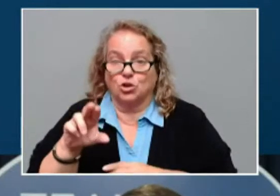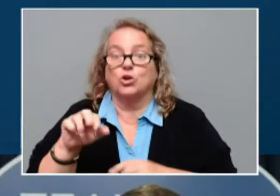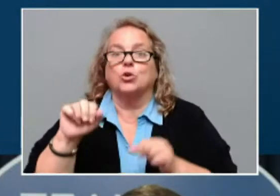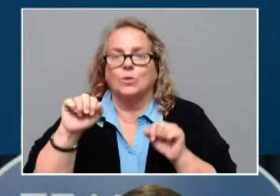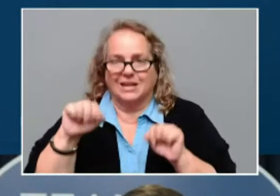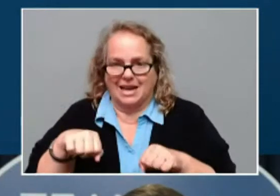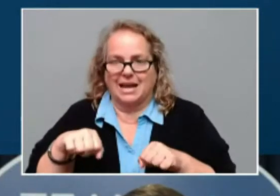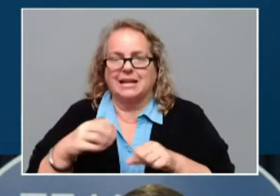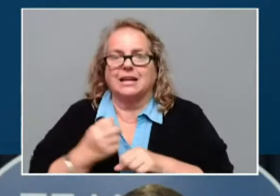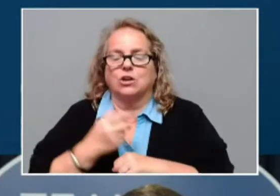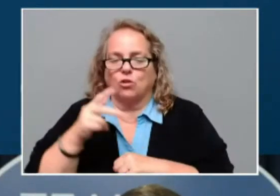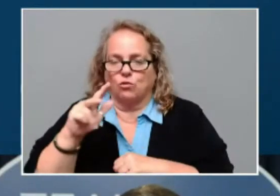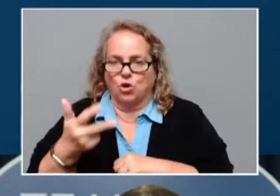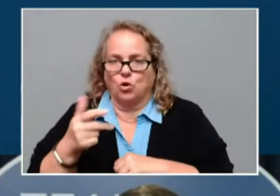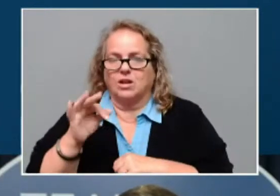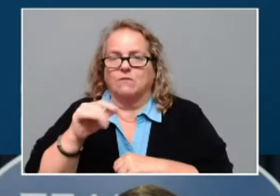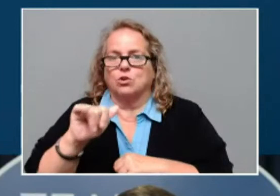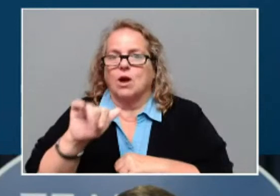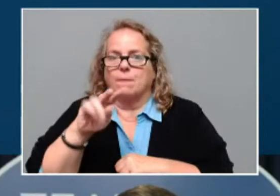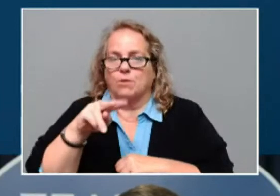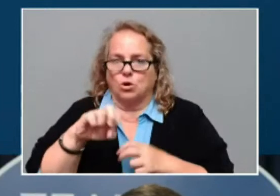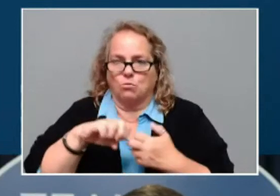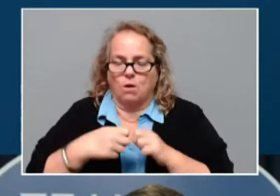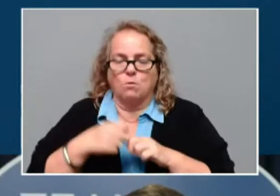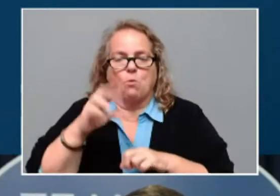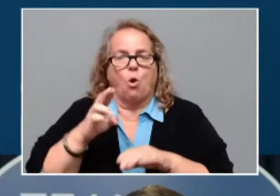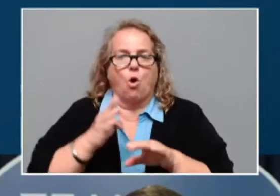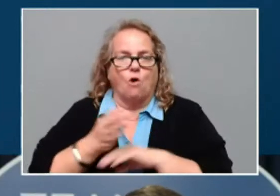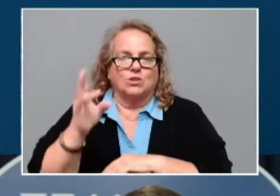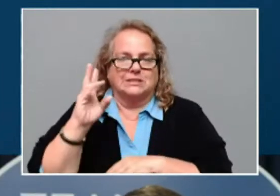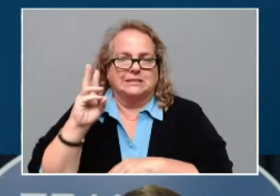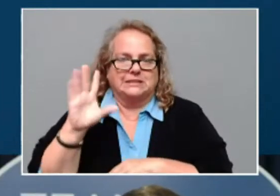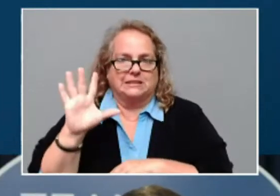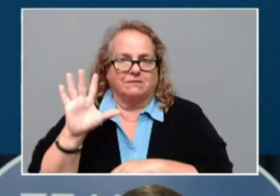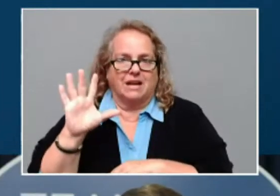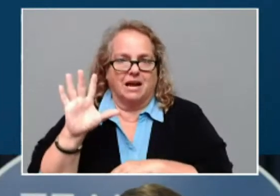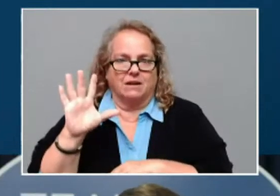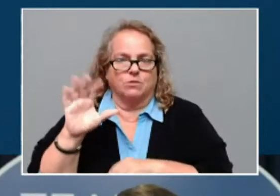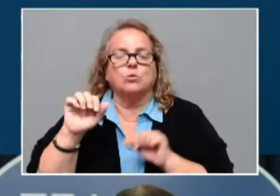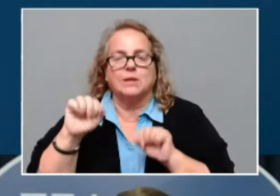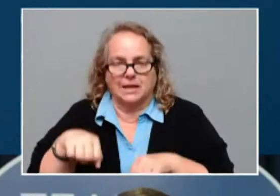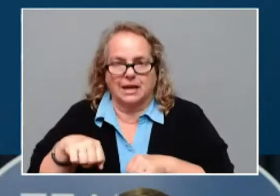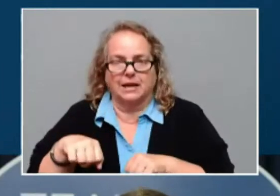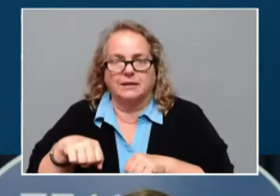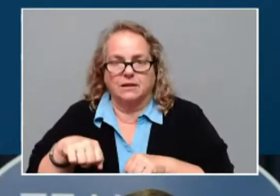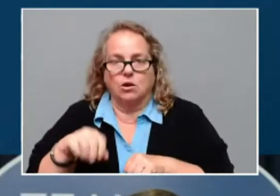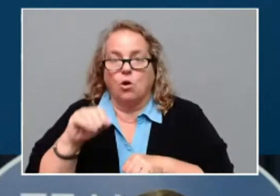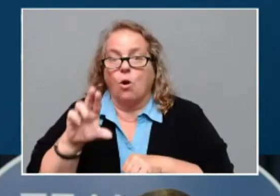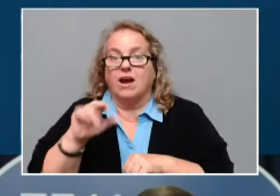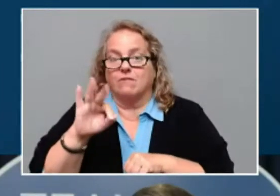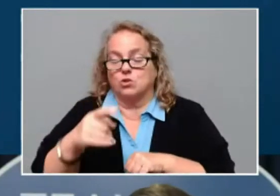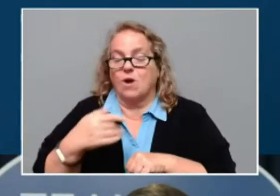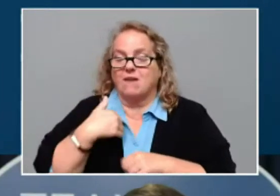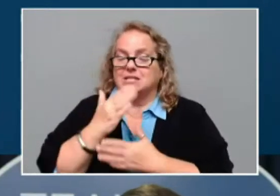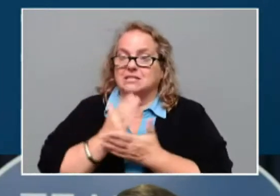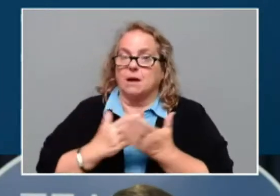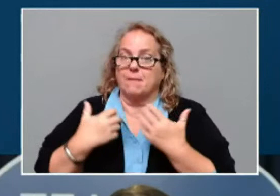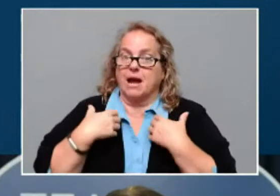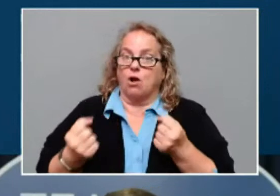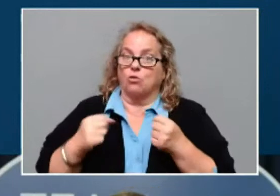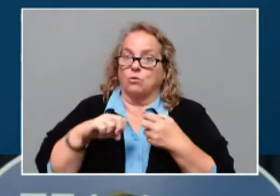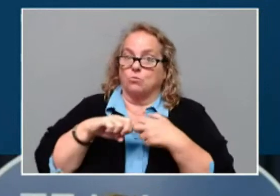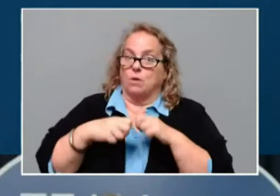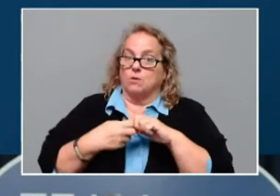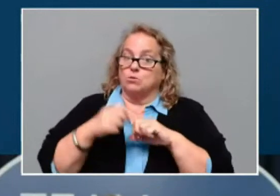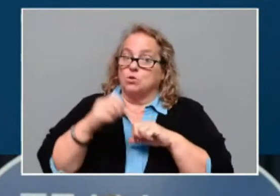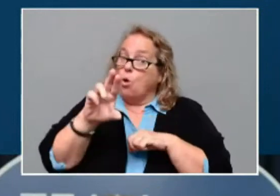if you're immunocompromised or if you're over 65 or if you have certain health conditions or, and we're going to get there, if